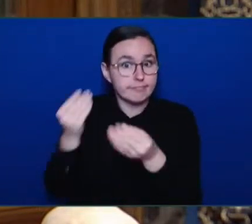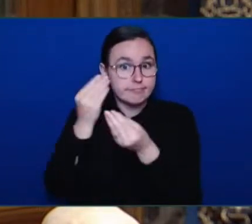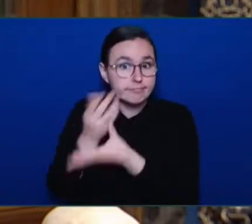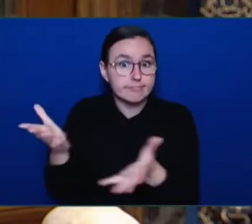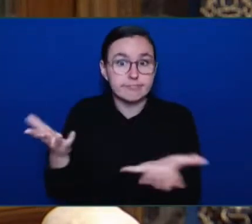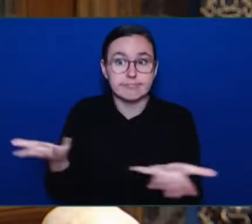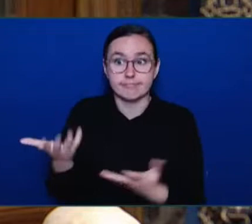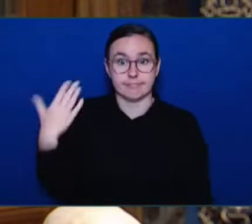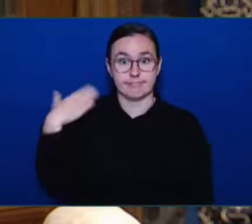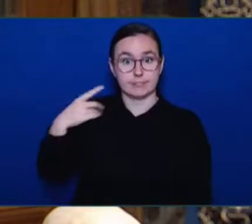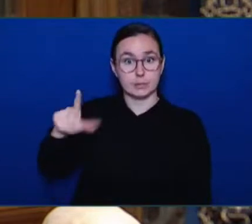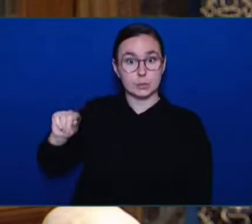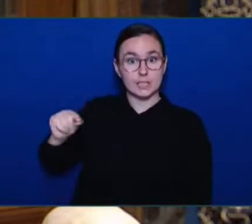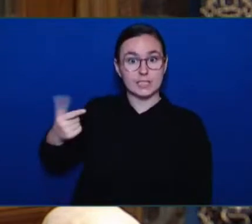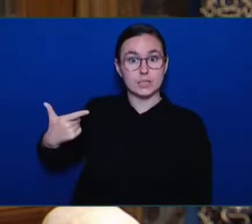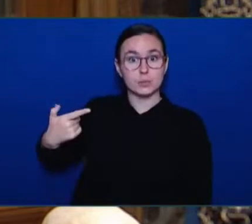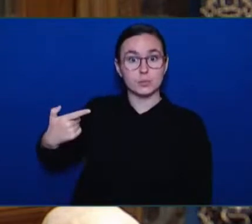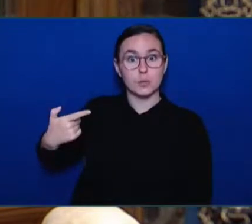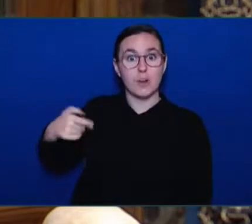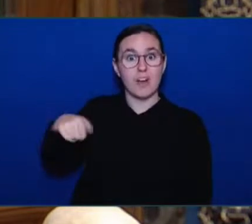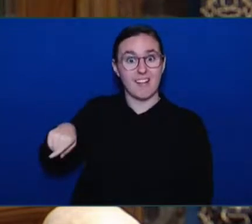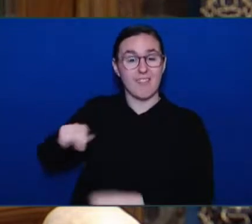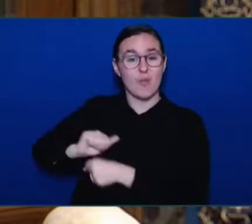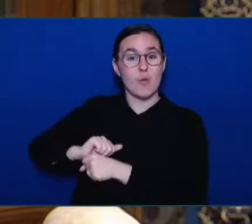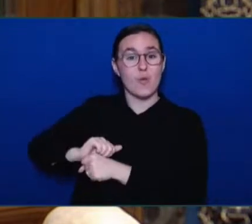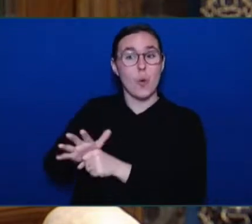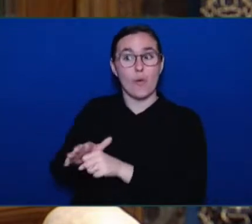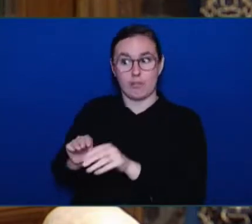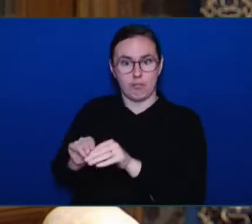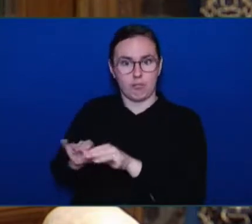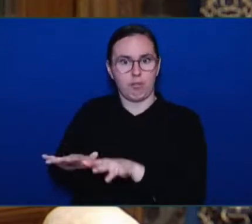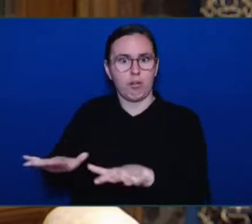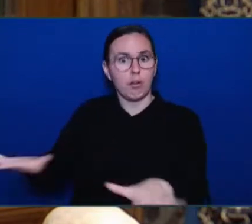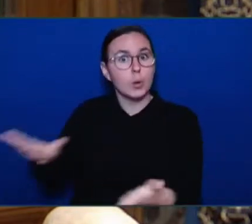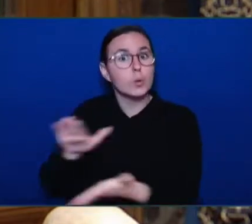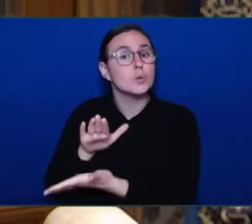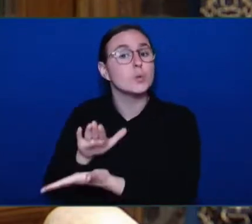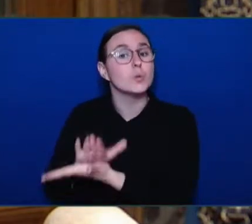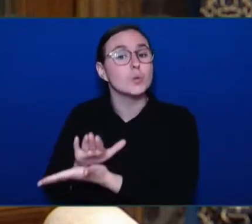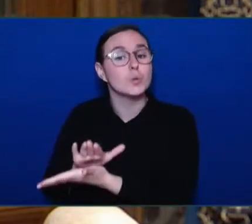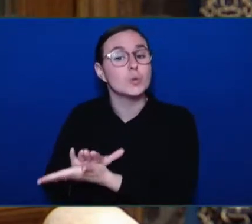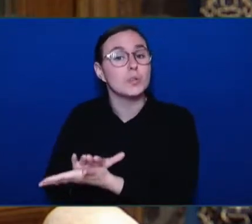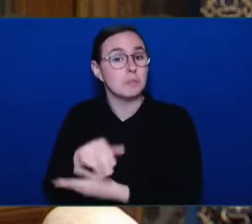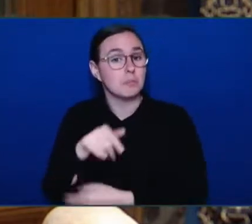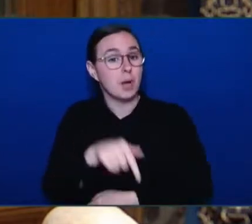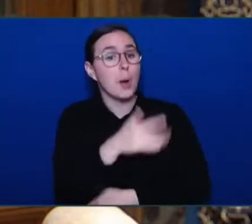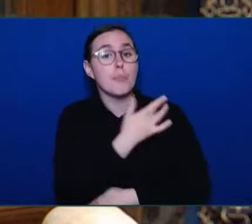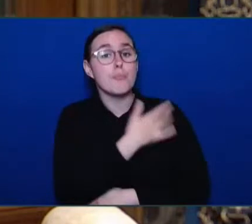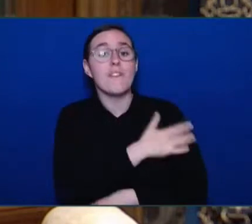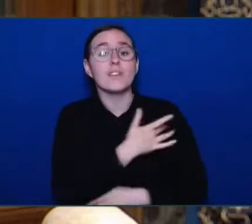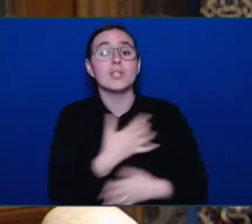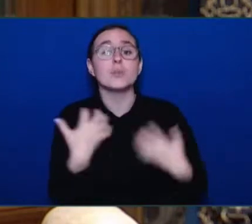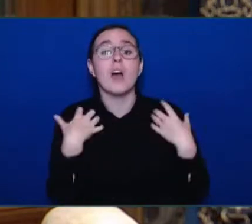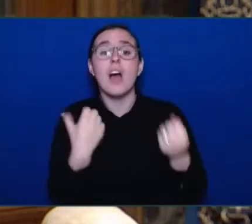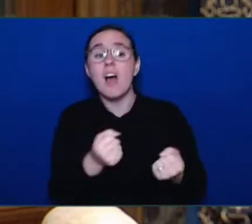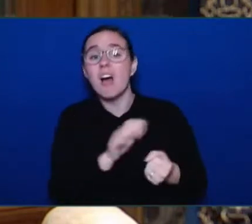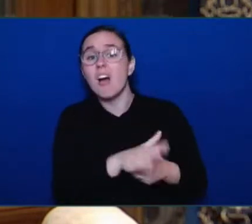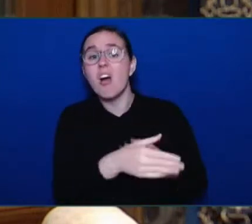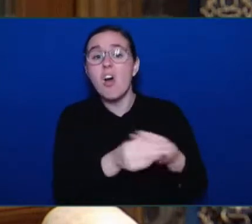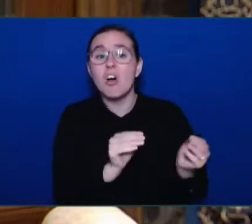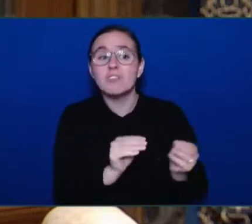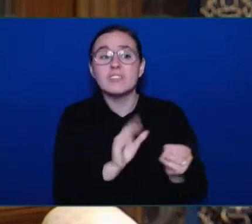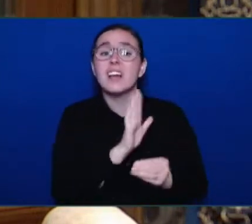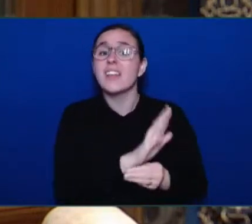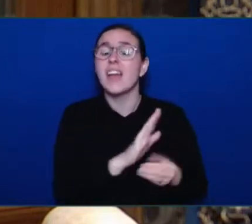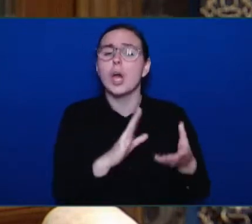the Provincial Health Office and the government wanted to tell did not match what was actually happening. Can the Minister of Health explain